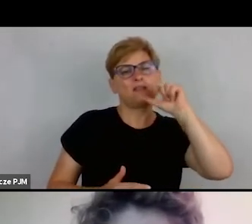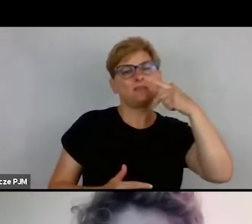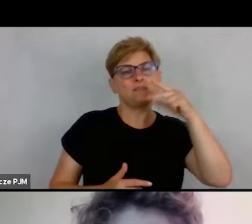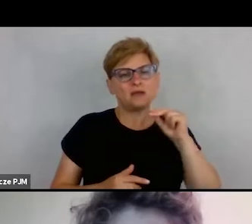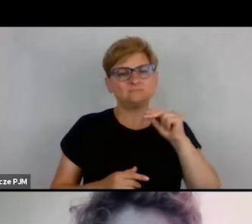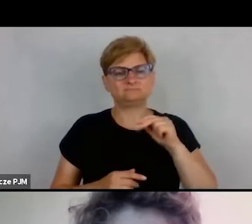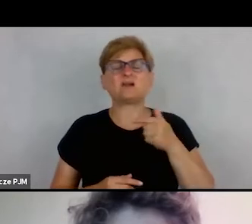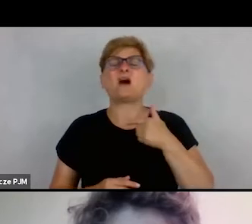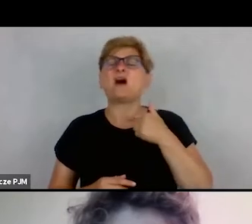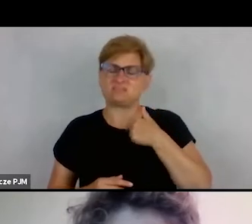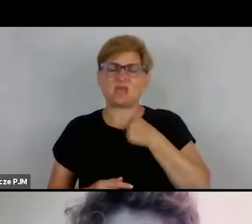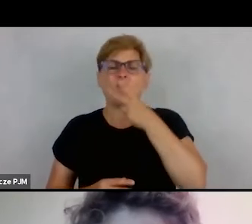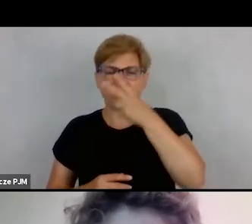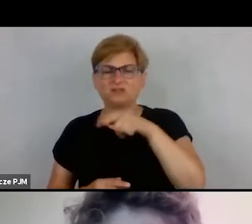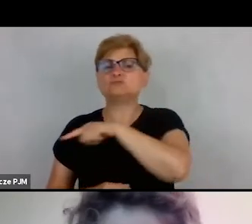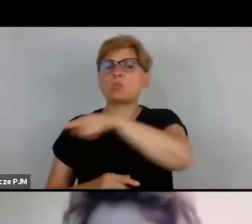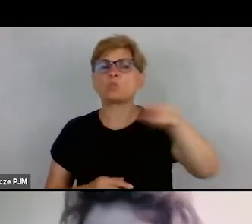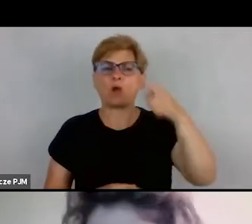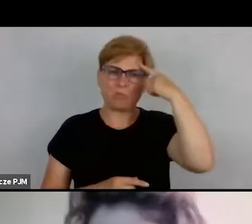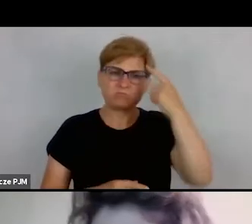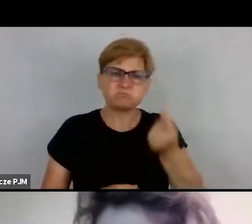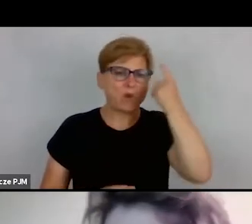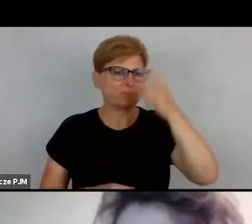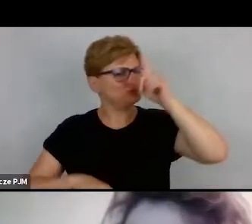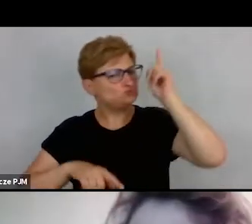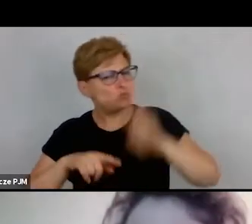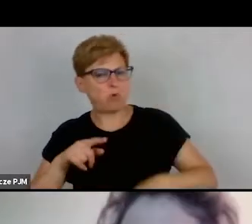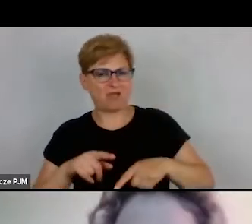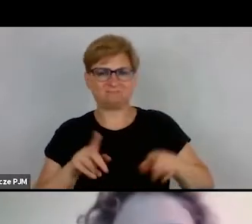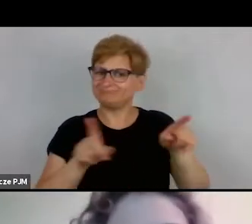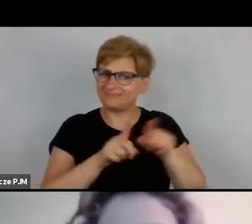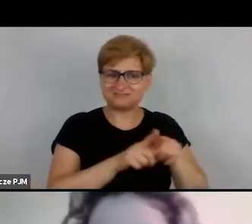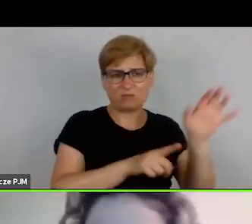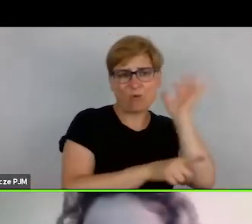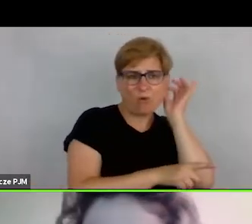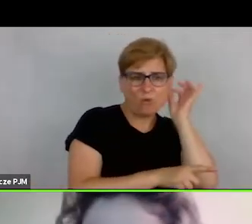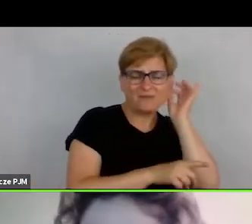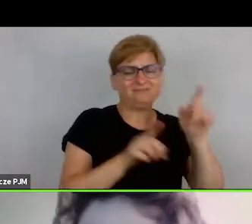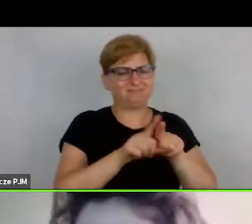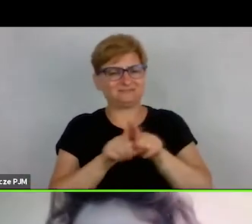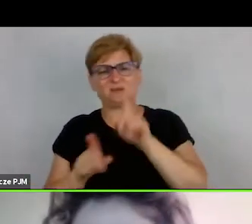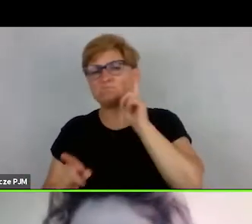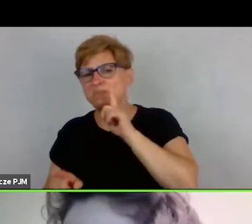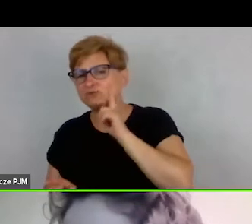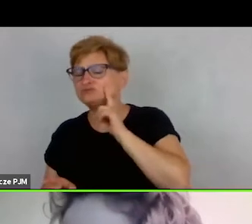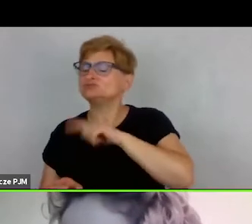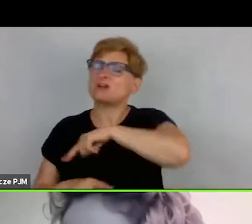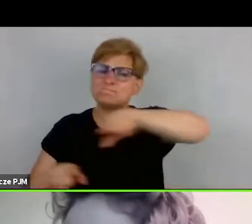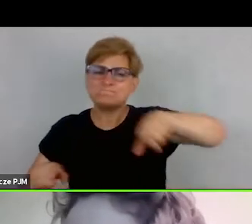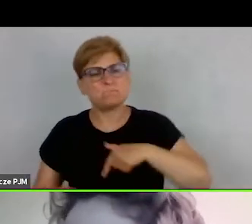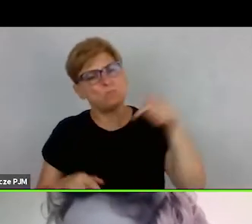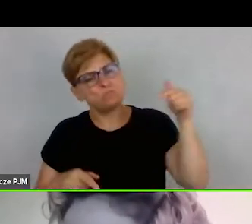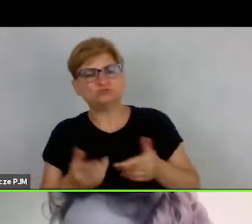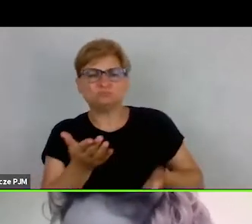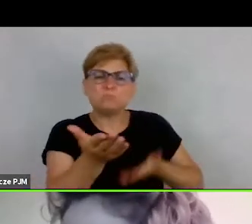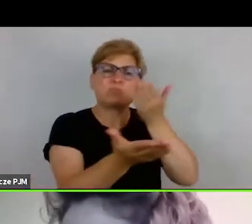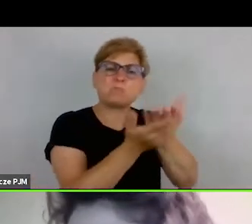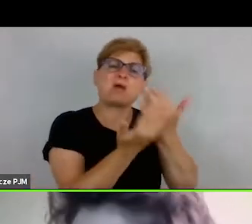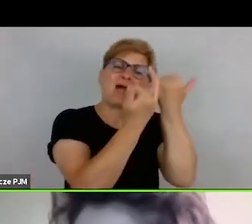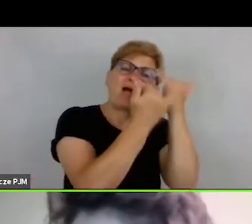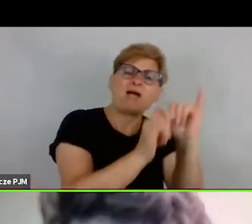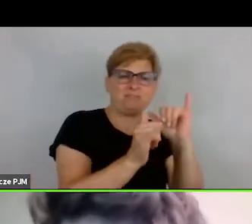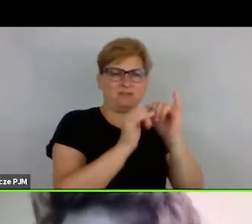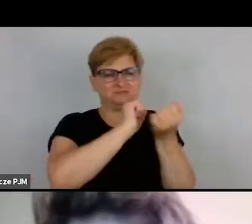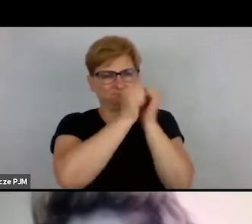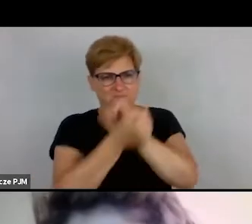change. So let me stop there. I know that's a very long introduction. That's like a 15-minute introduction. It's a super important